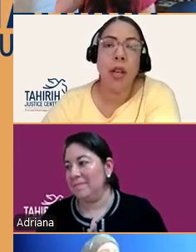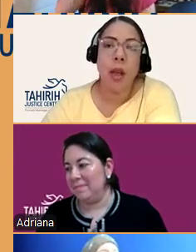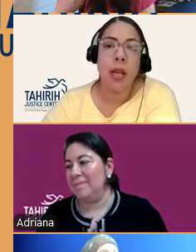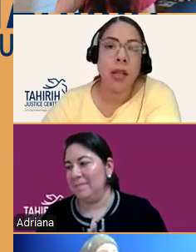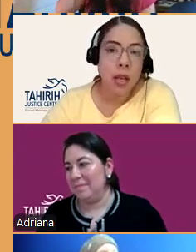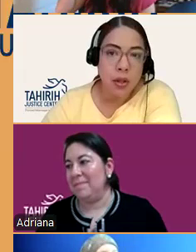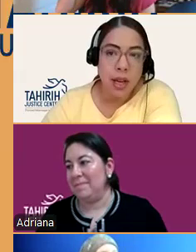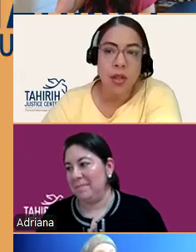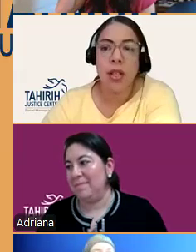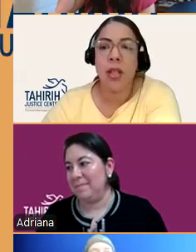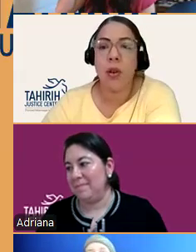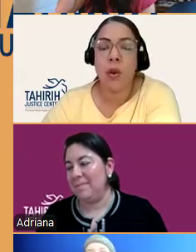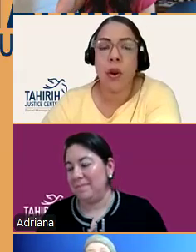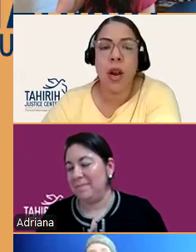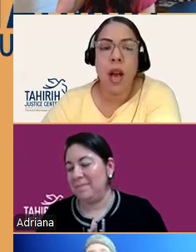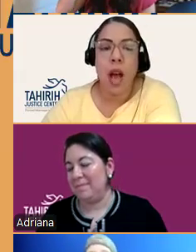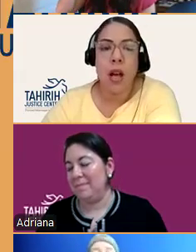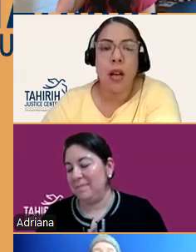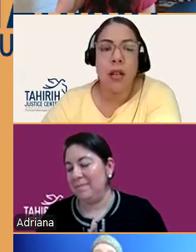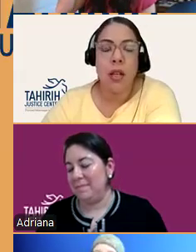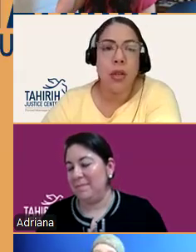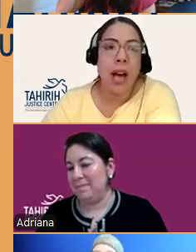on maybe the legal section, or